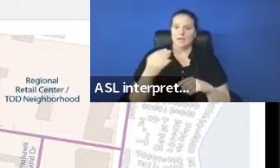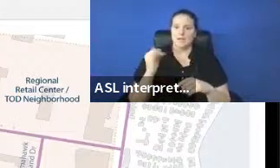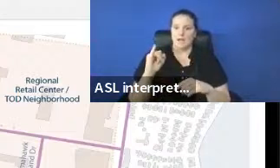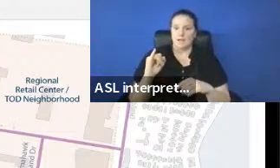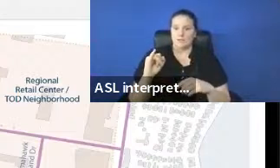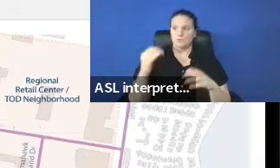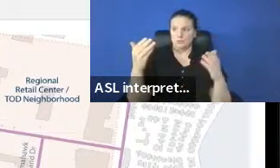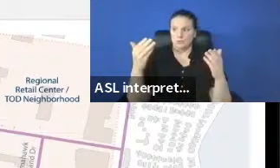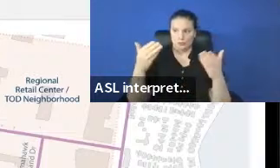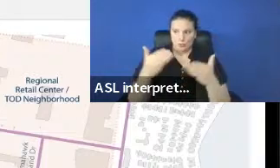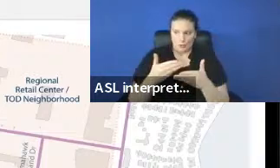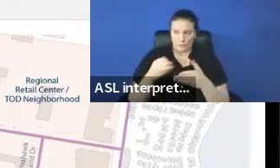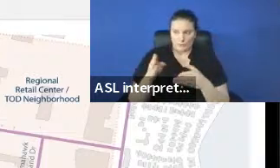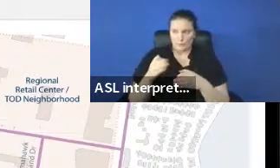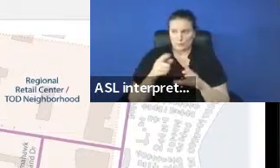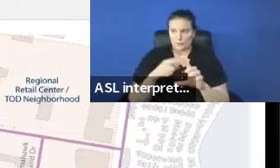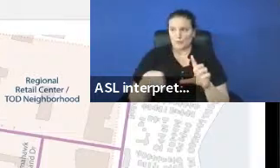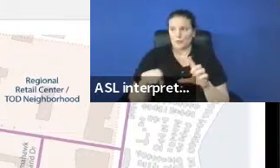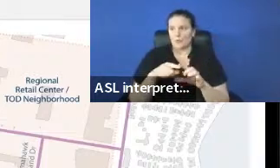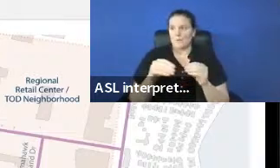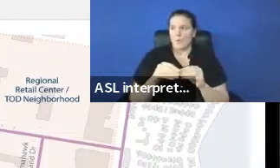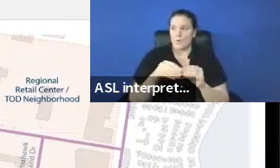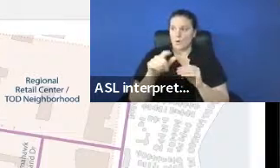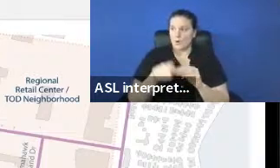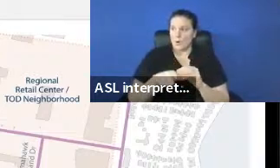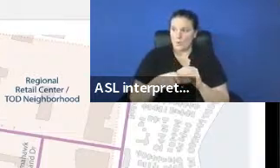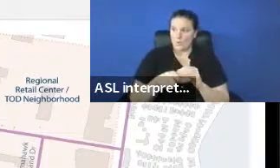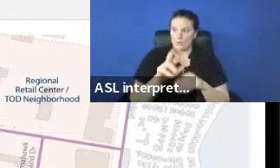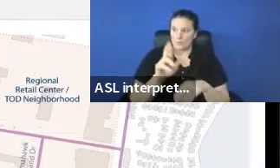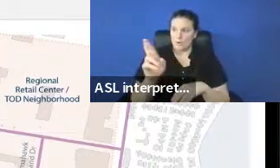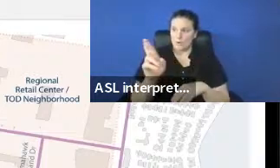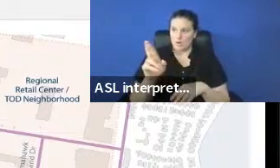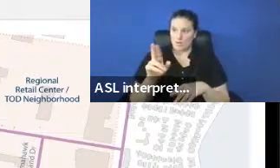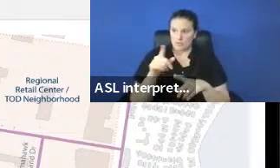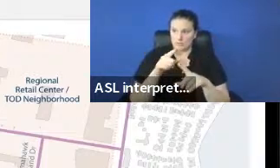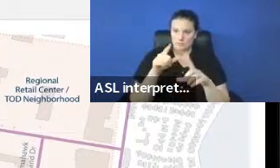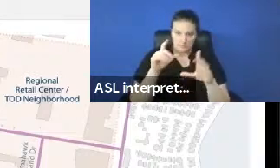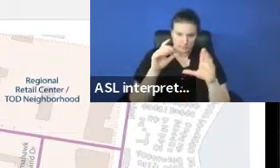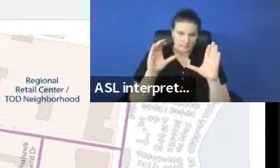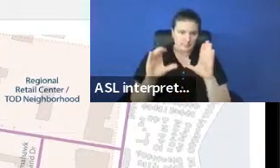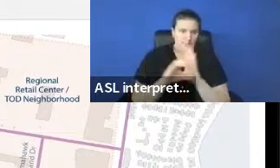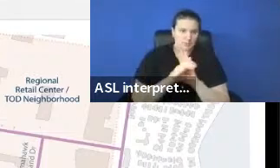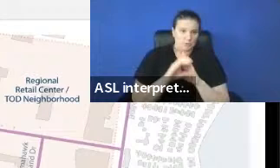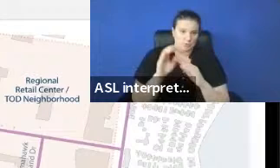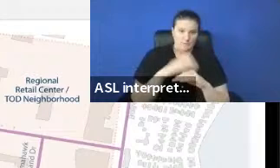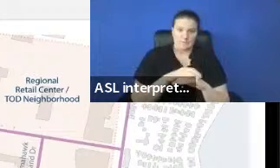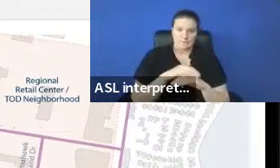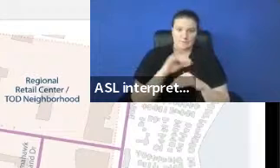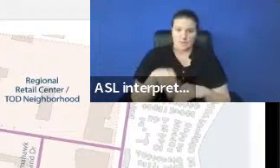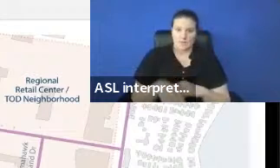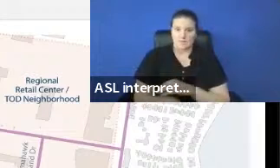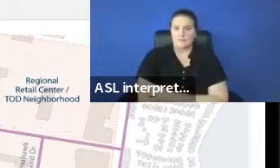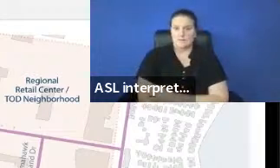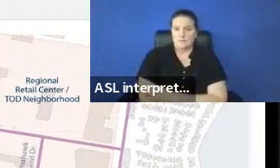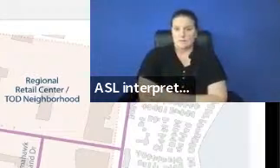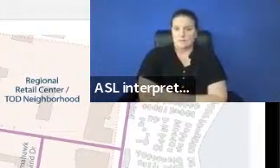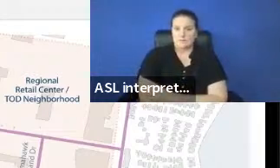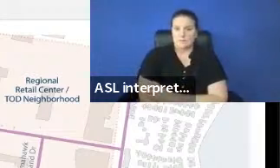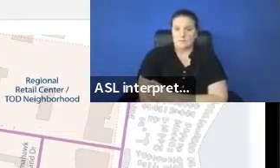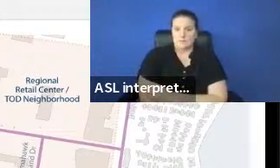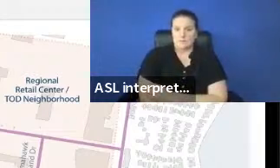dark blue circle, kind of more on the lower right-hand corner of the diagram. And so to kind of